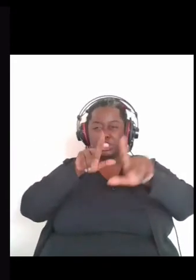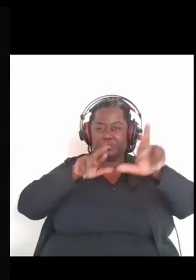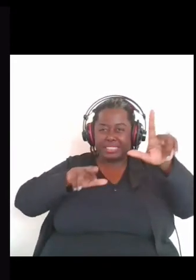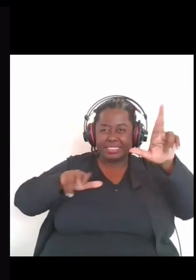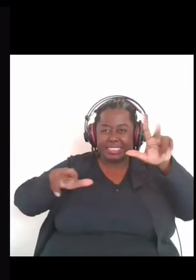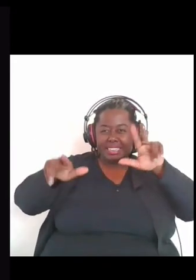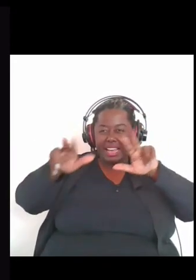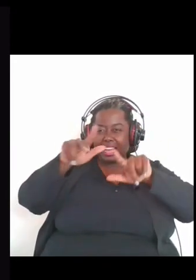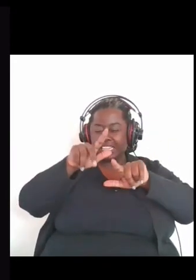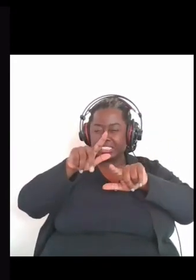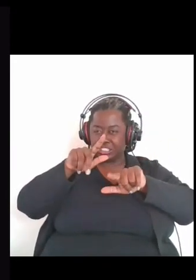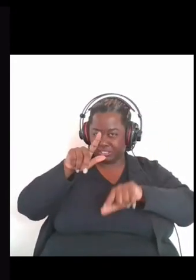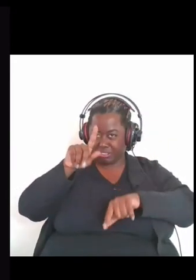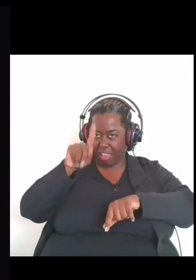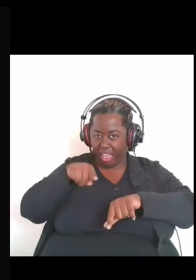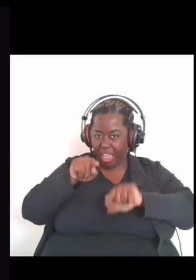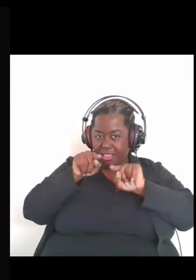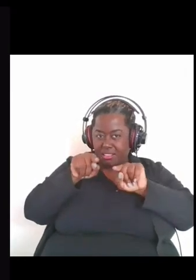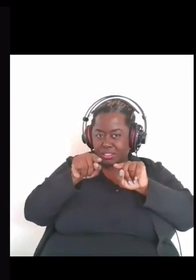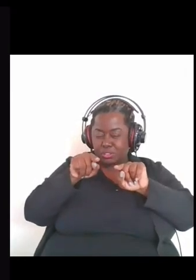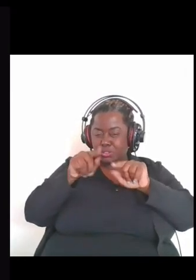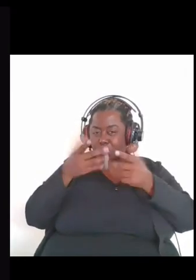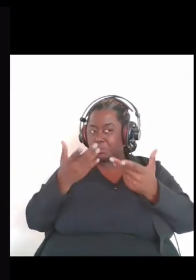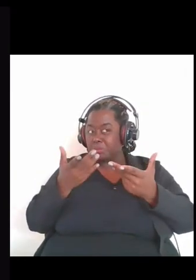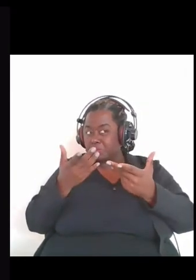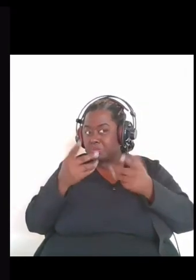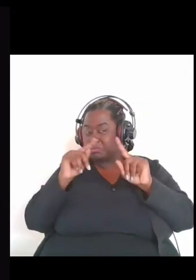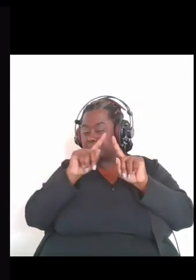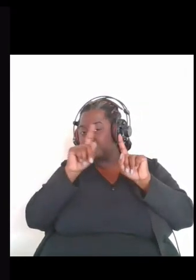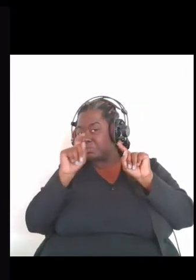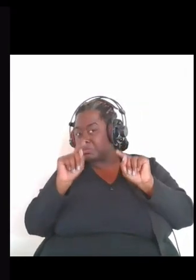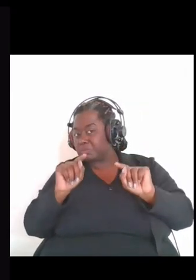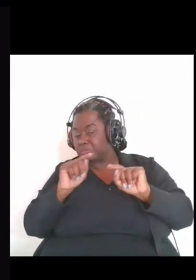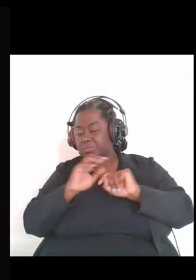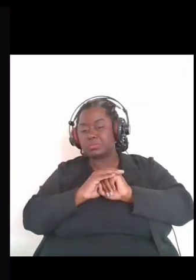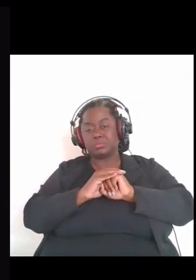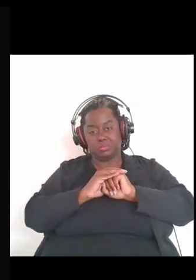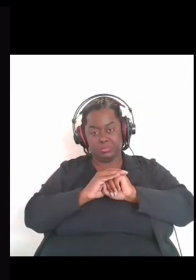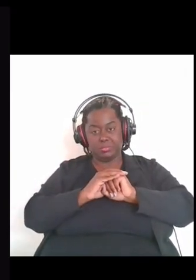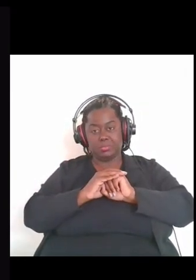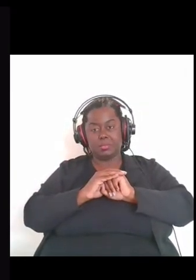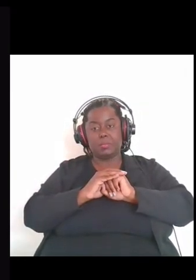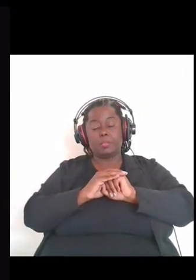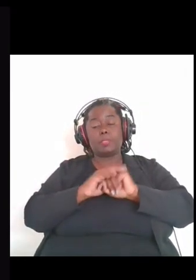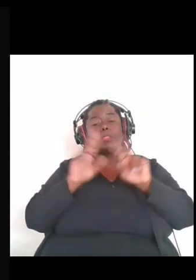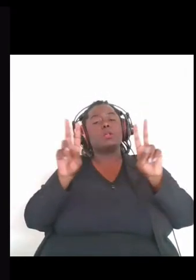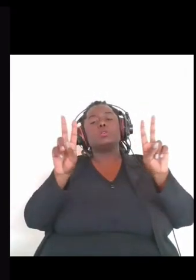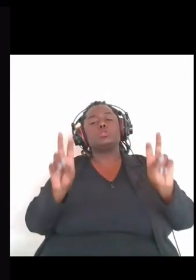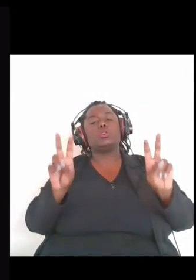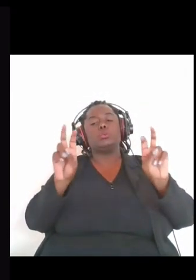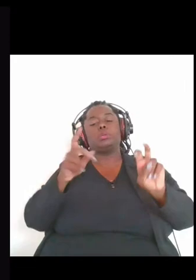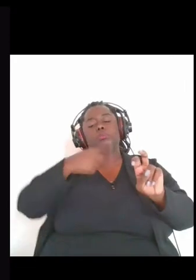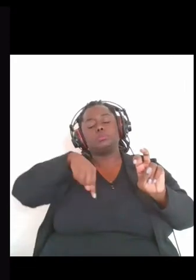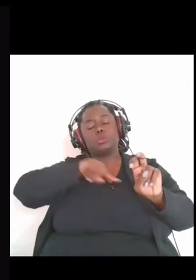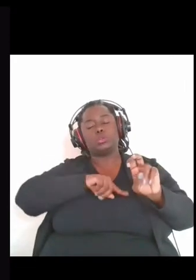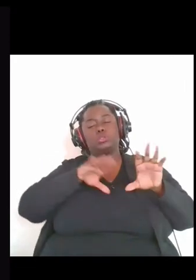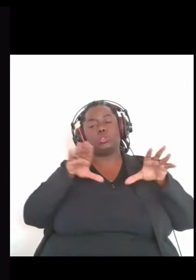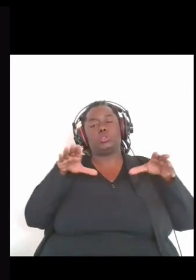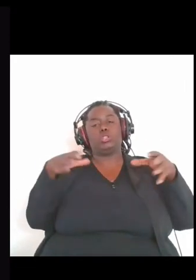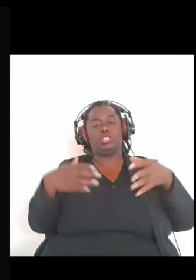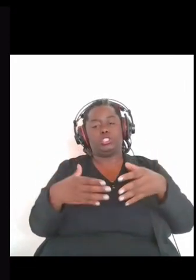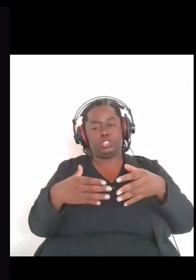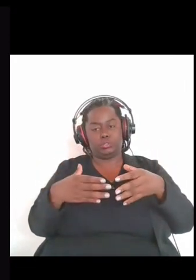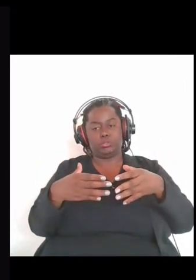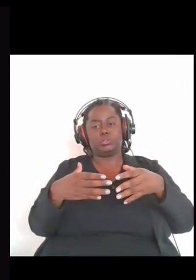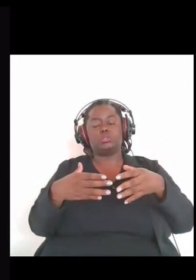situation with with regards to our Collective we run as a business and as an organization because we realize